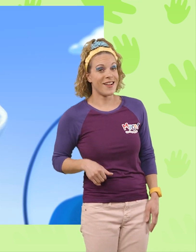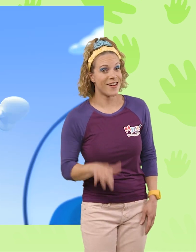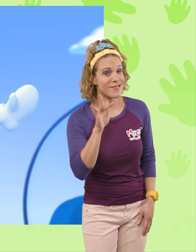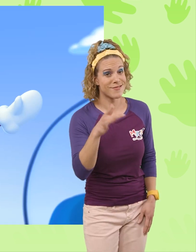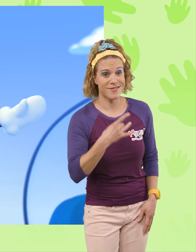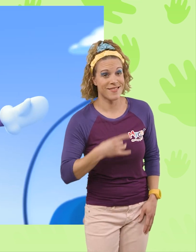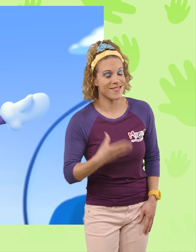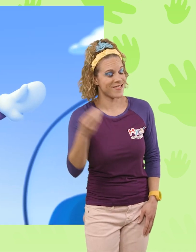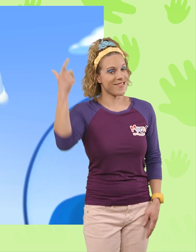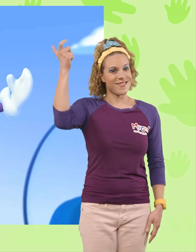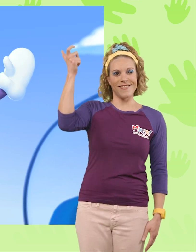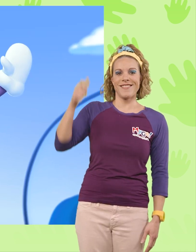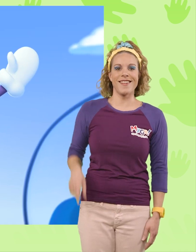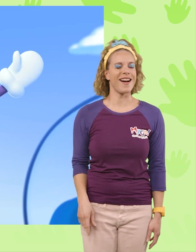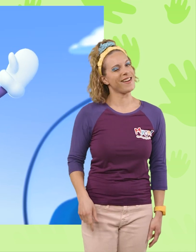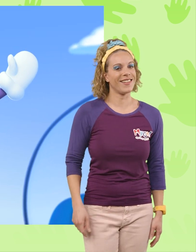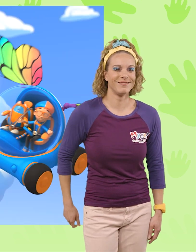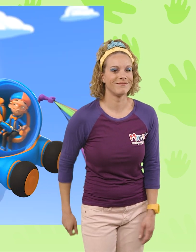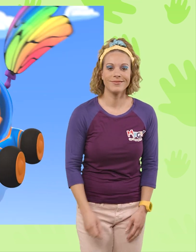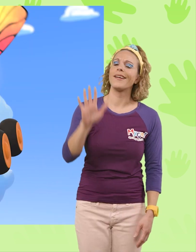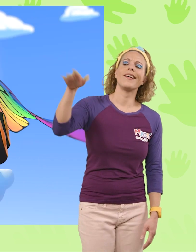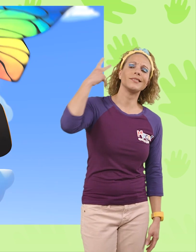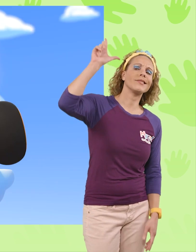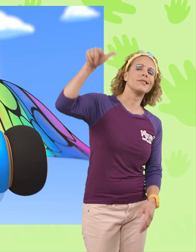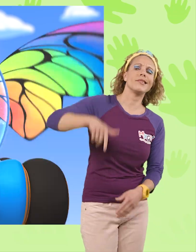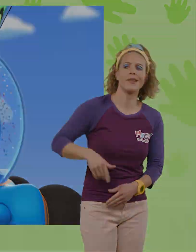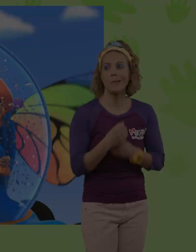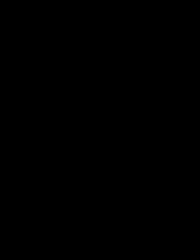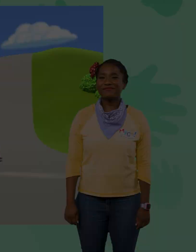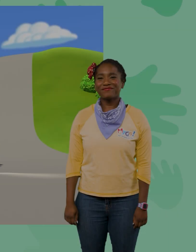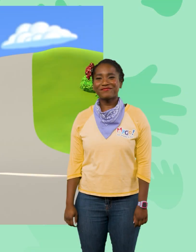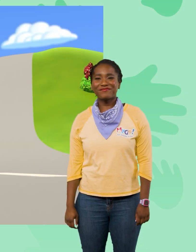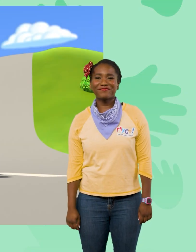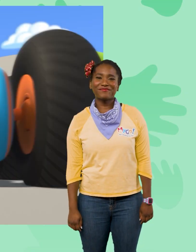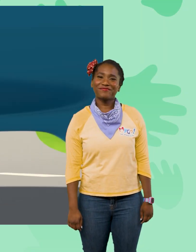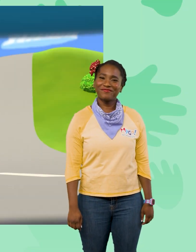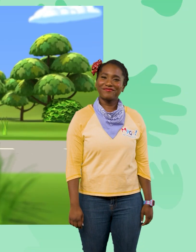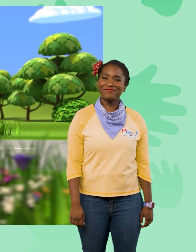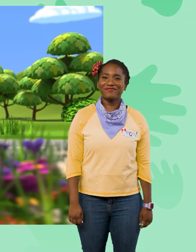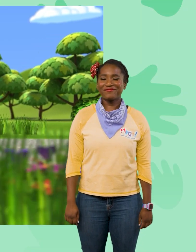Don't forget to like and subscribe. How you doing? All right, see you later, Blippi.